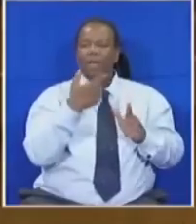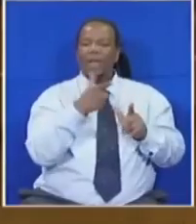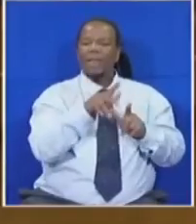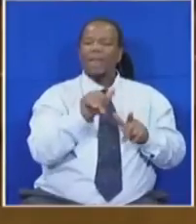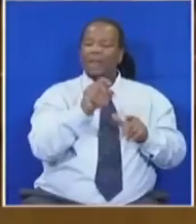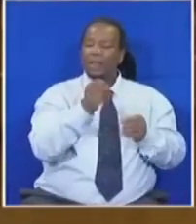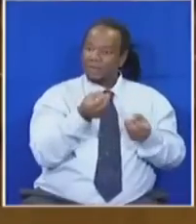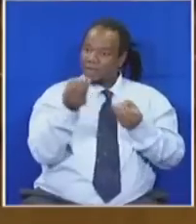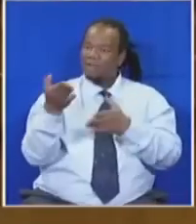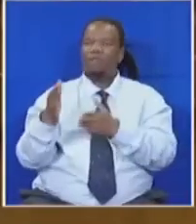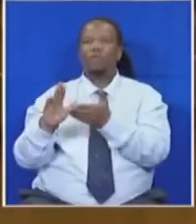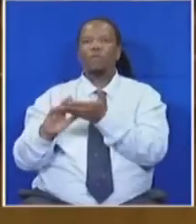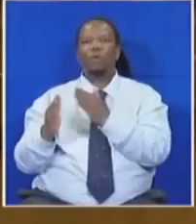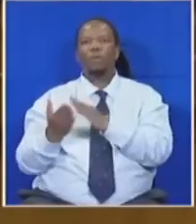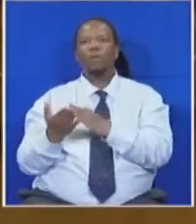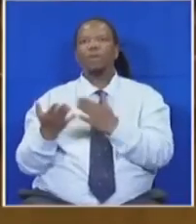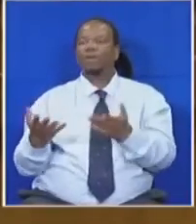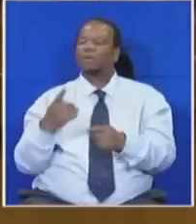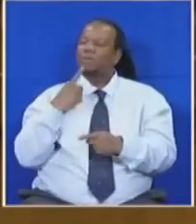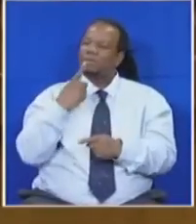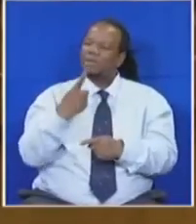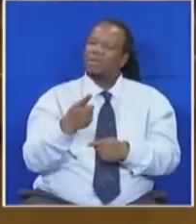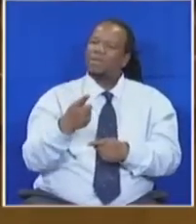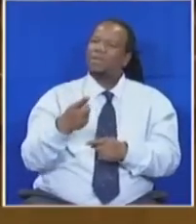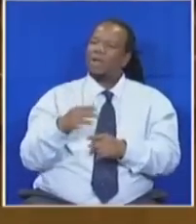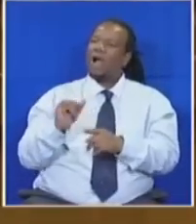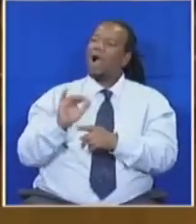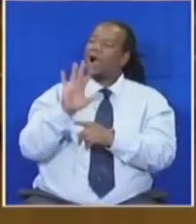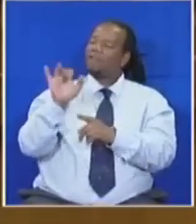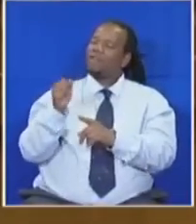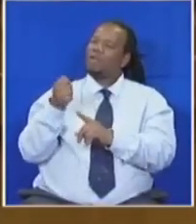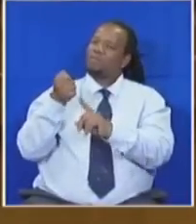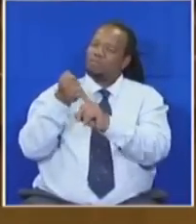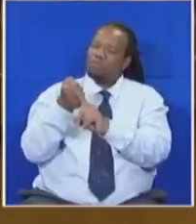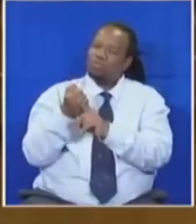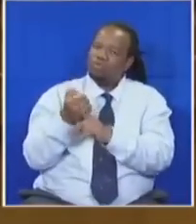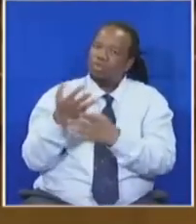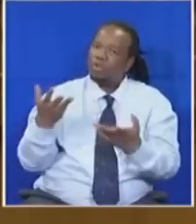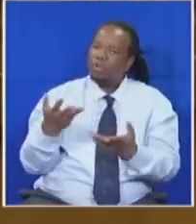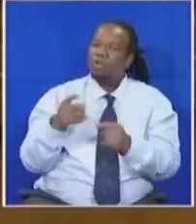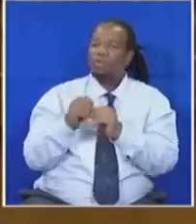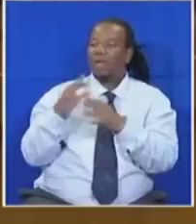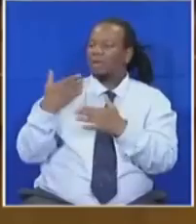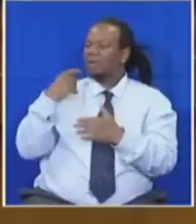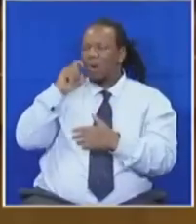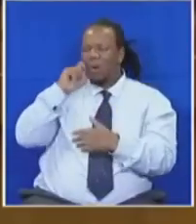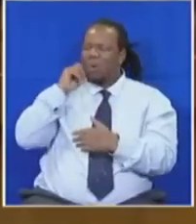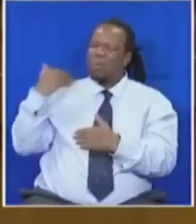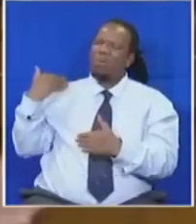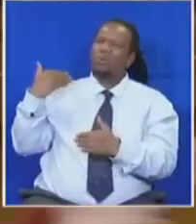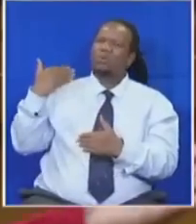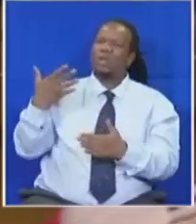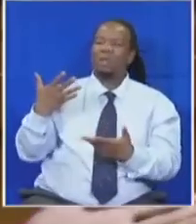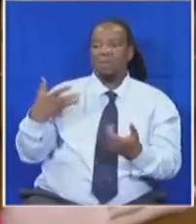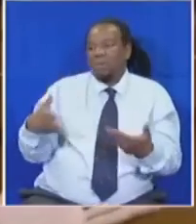then we have rendered the African mission and the African Revolution from its time as conceived in the Haitian Revolution futile.